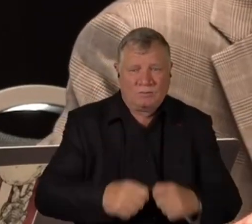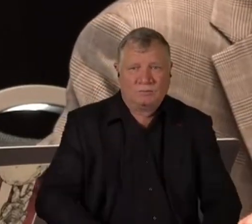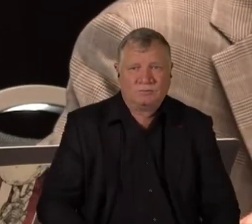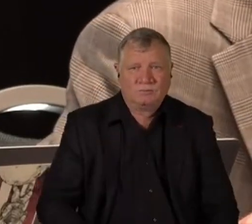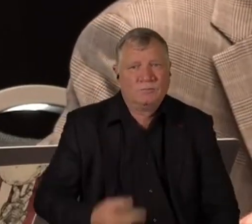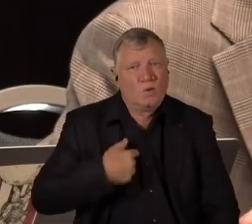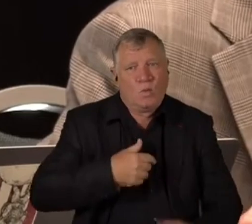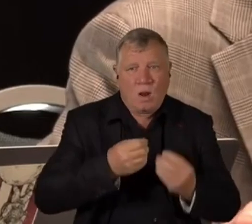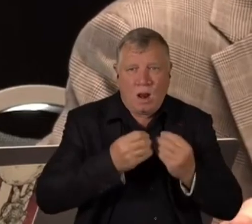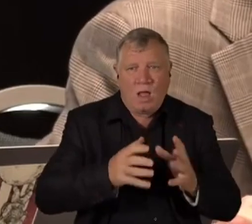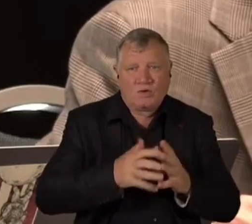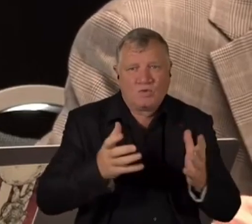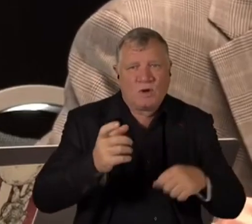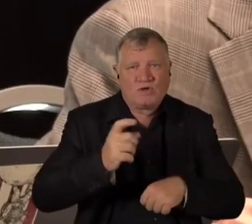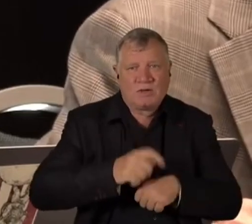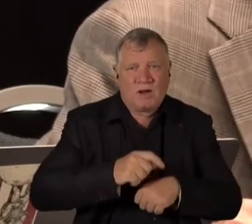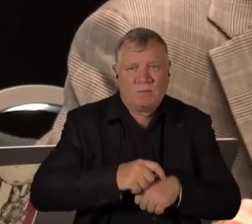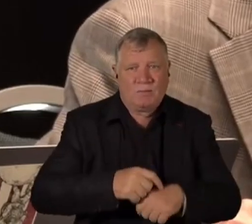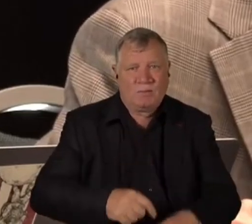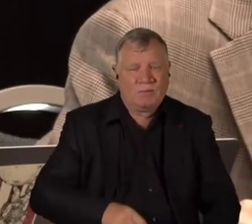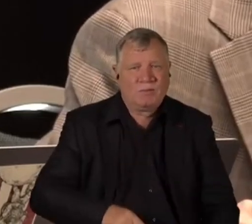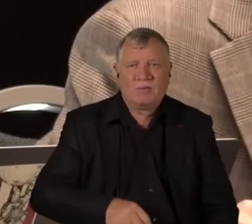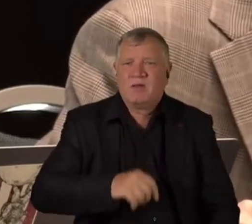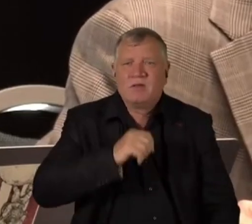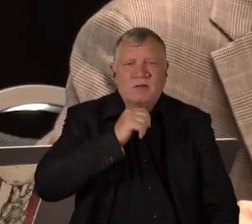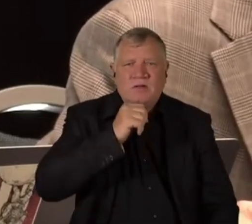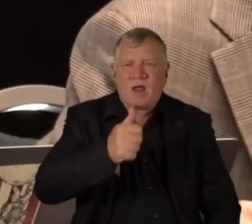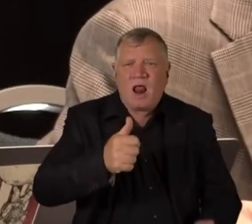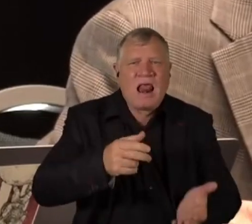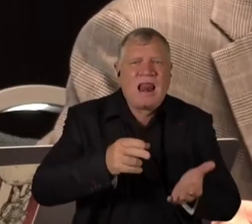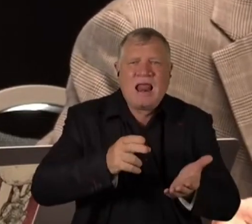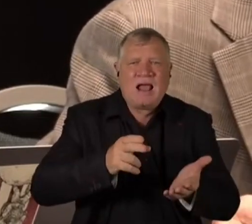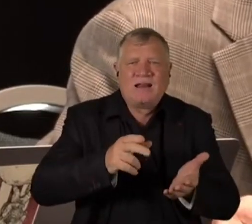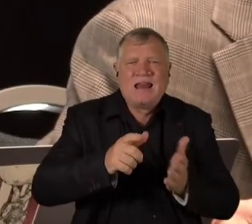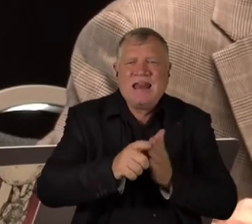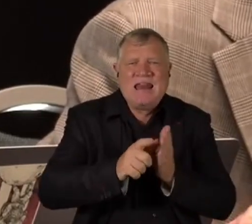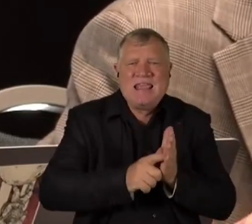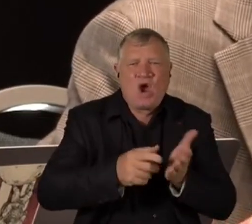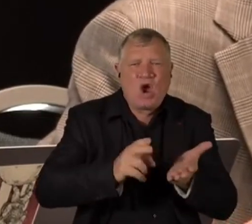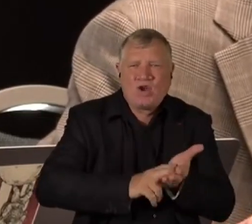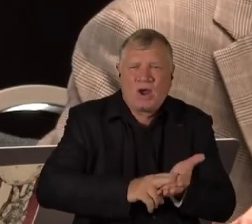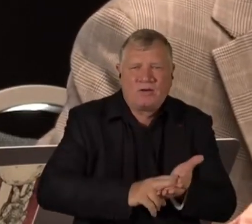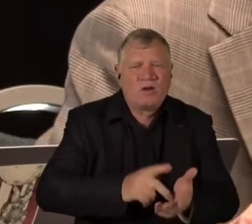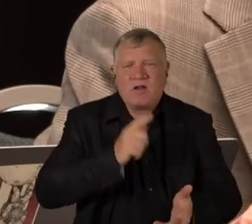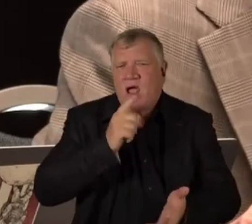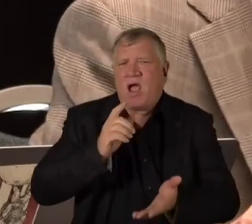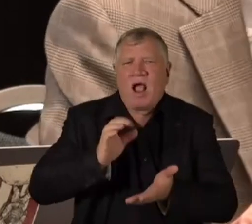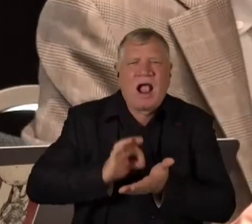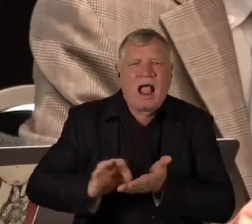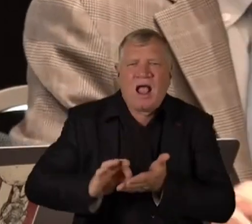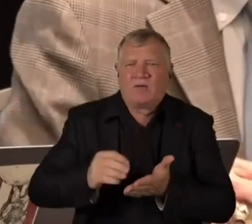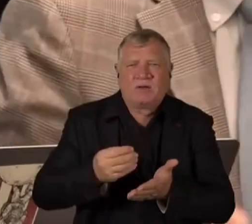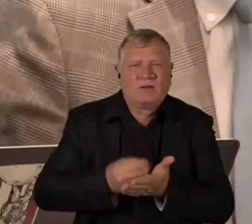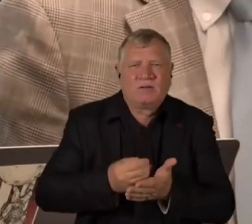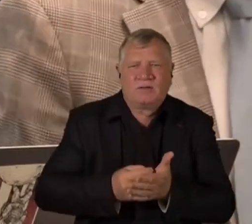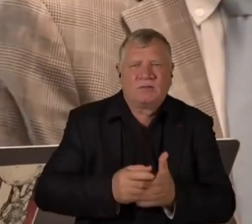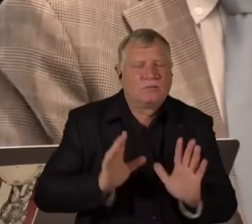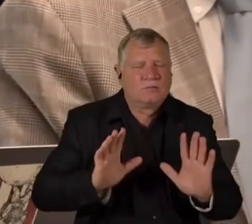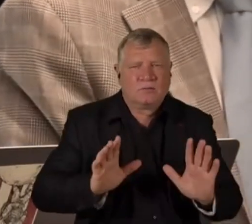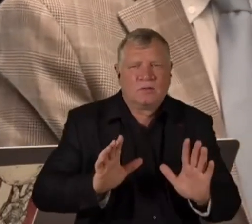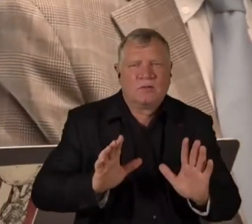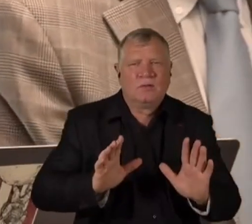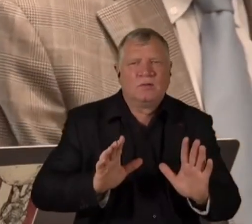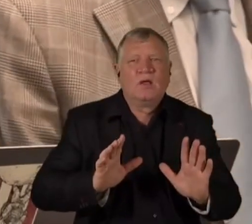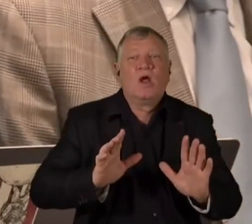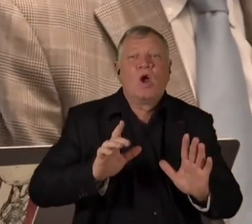have lost too much time, and this is not a legal contract exercise, nor is it an accounting exercise. Lack of execution is